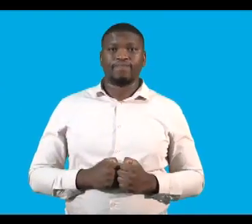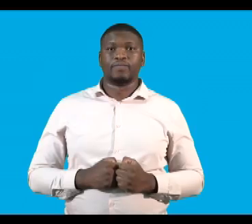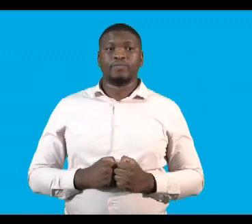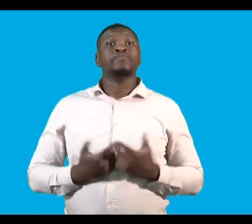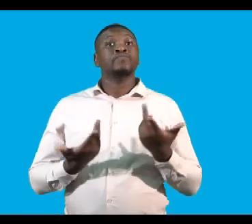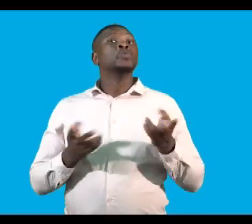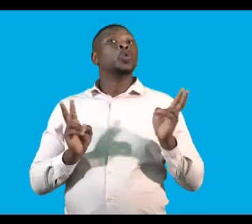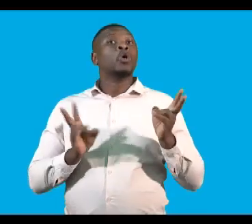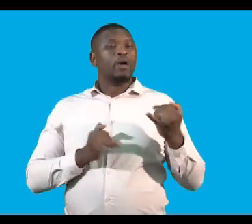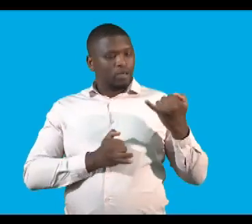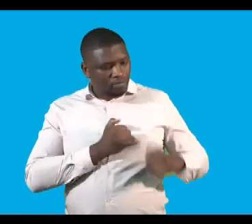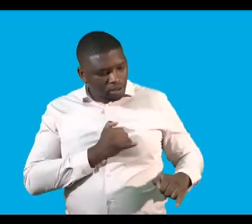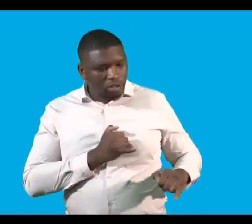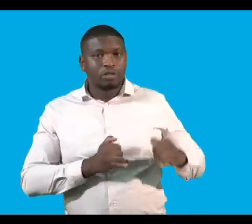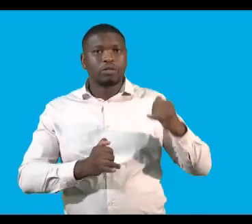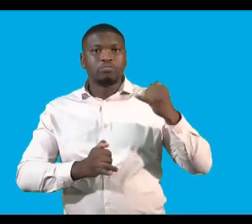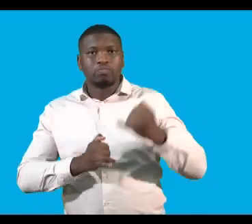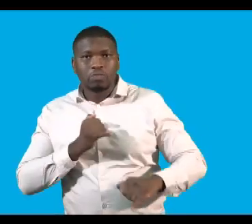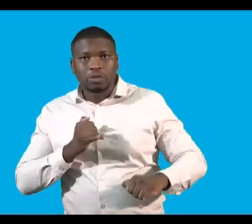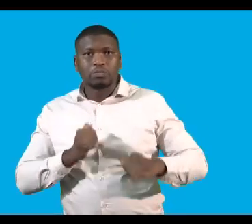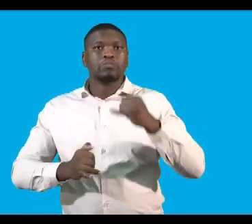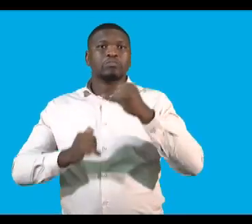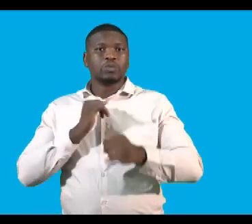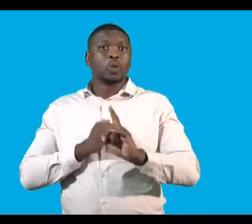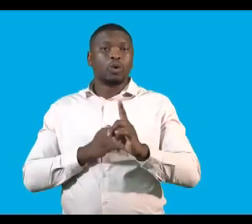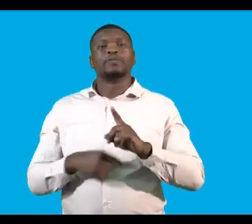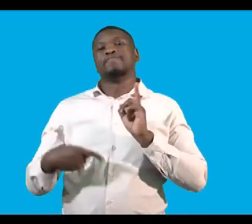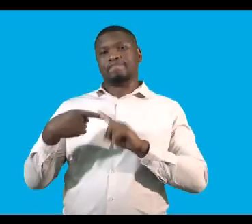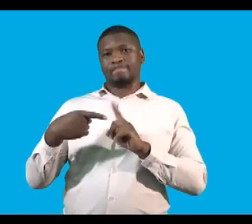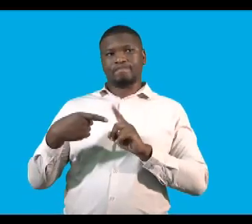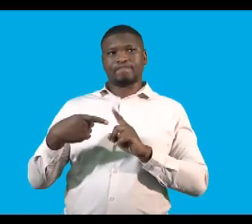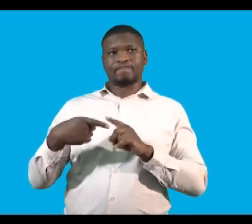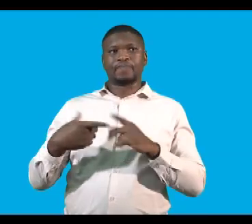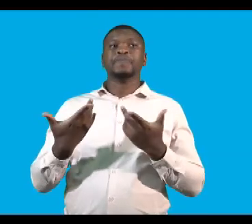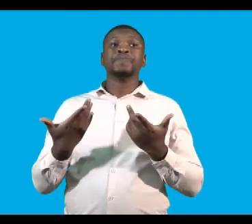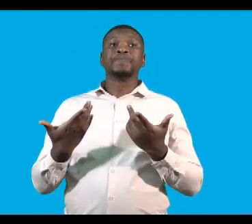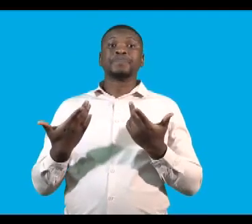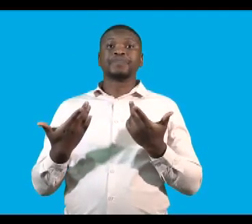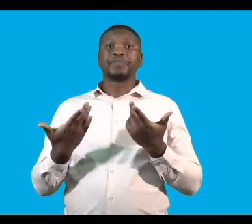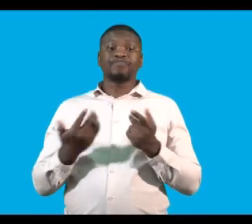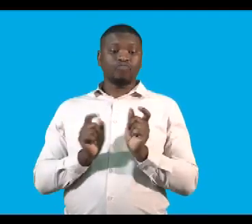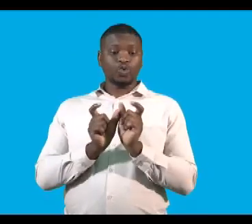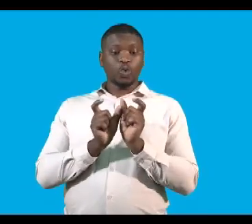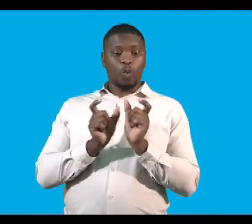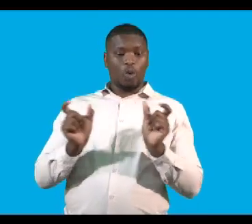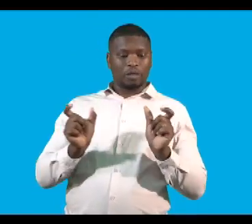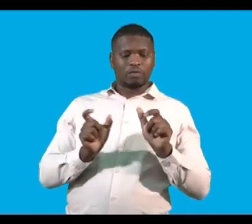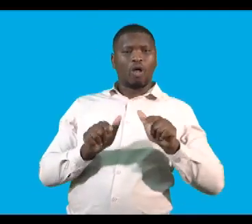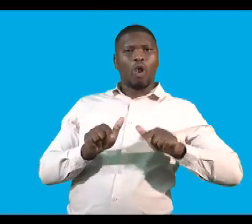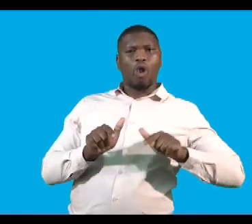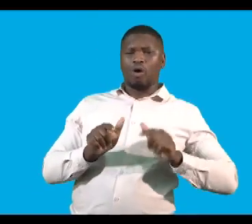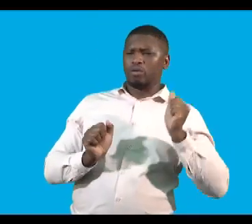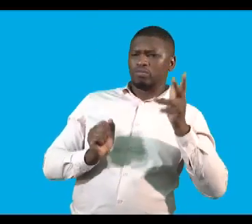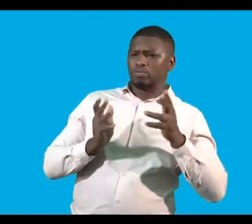elements. And then common content errors and misconceptions include the following: a lack of vocabulary